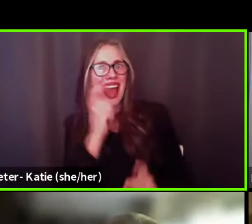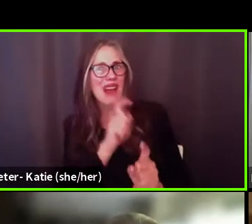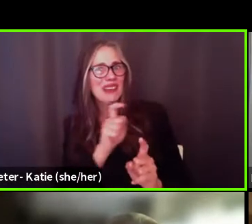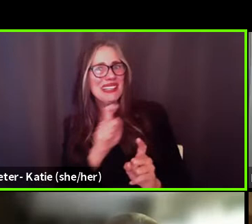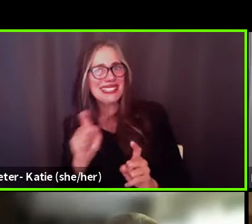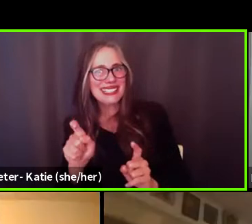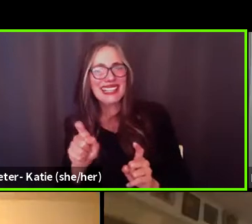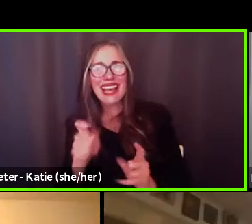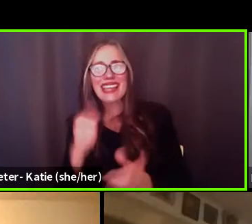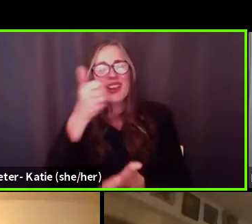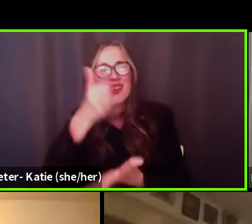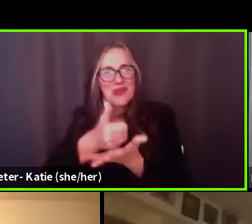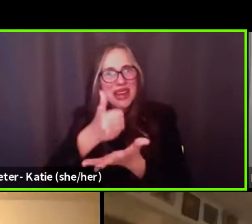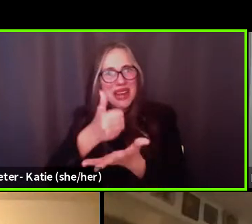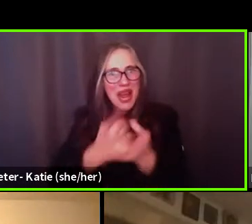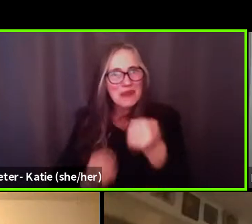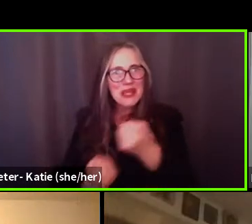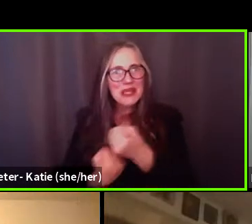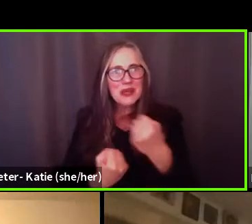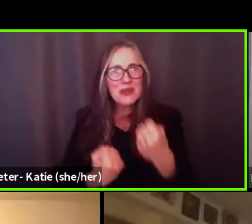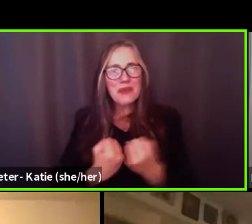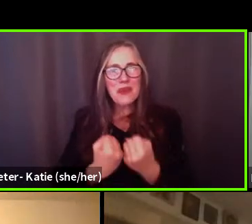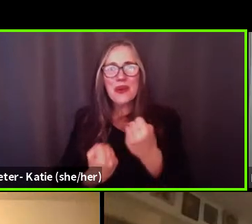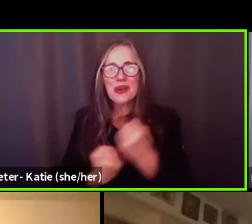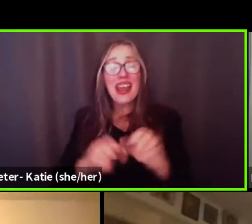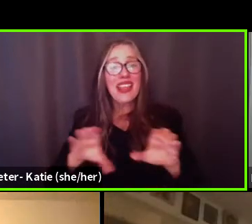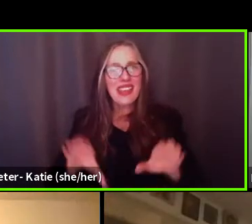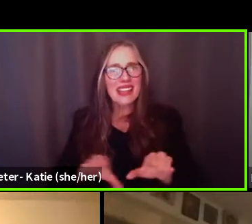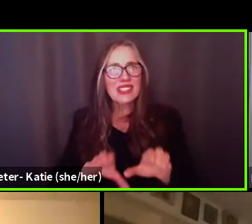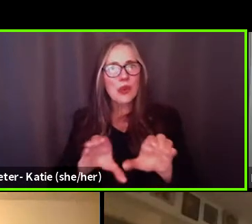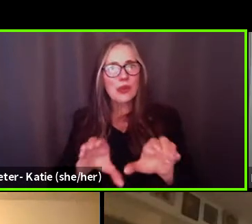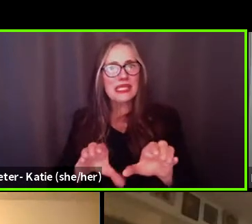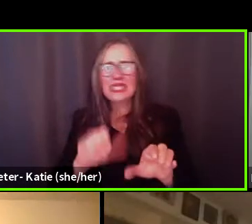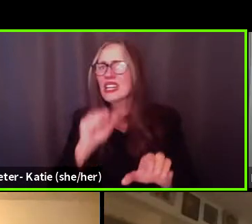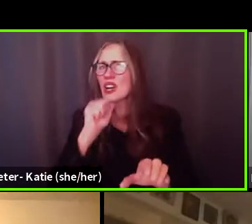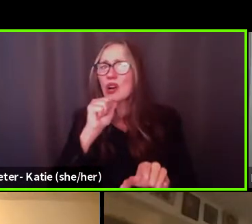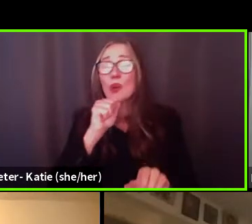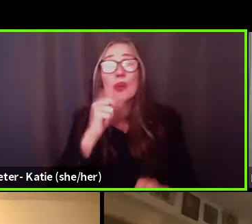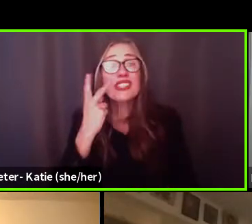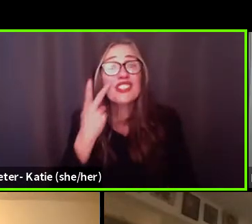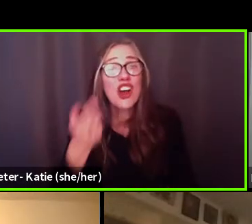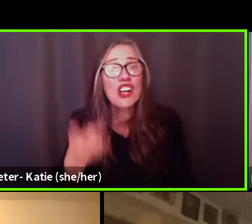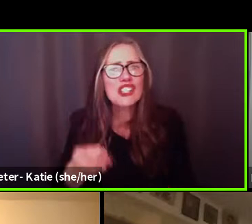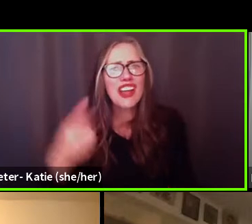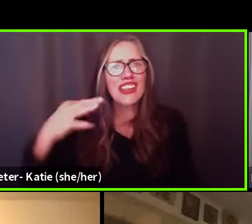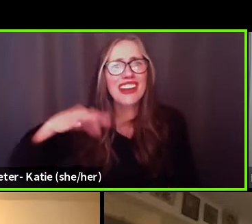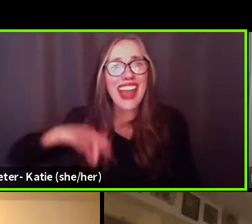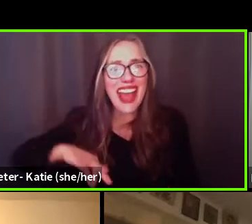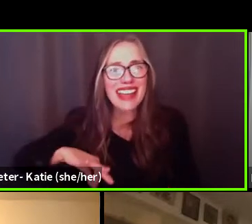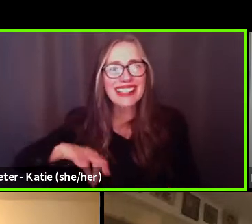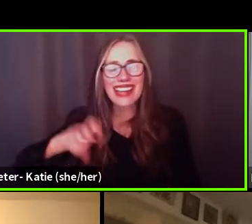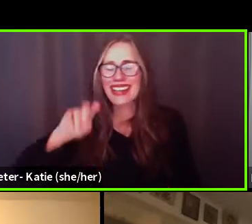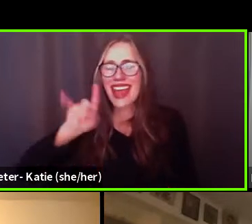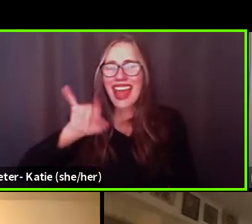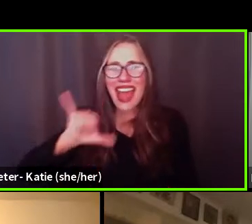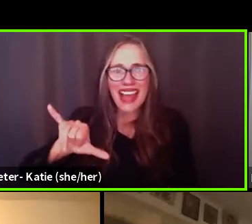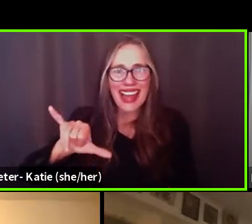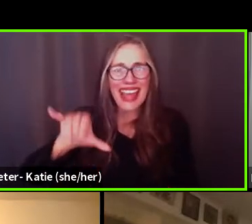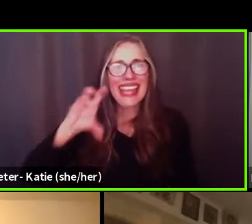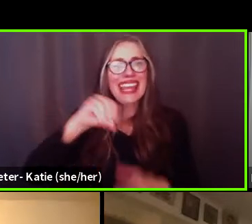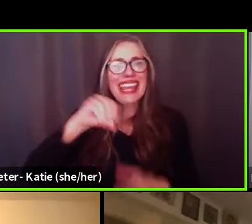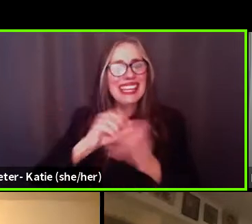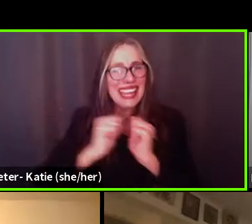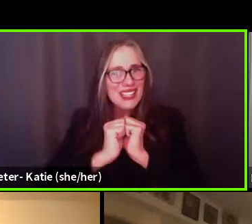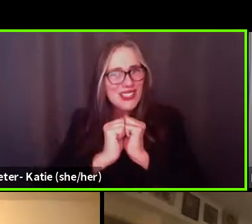exactly what you genesis would not have wanted us to do to see each other as assets to see each other as allies and to engage together in